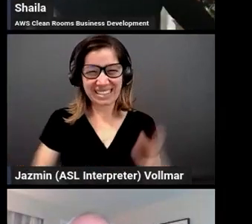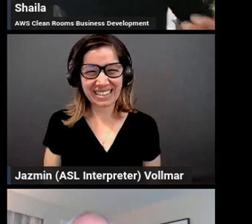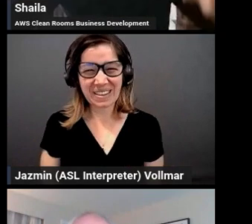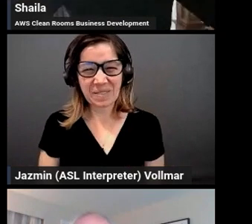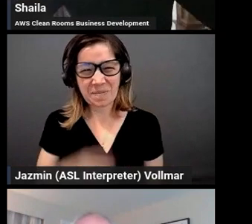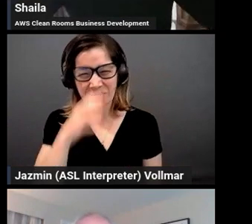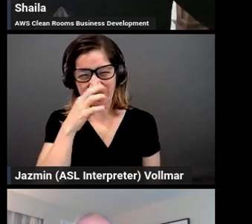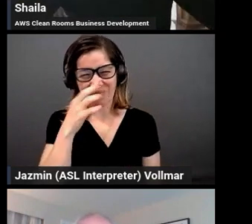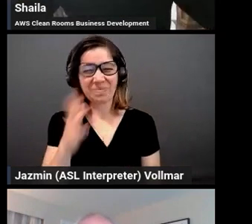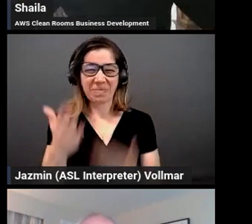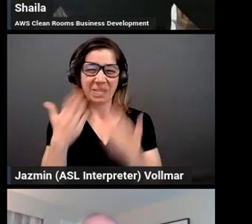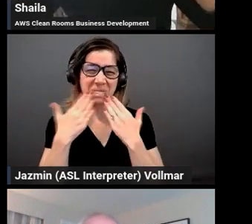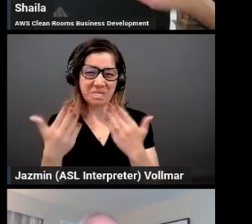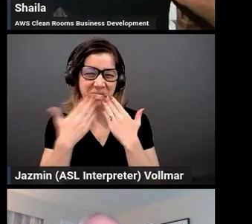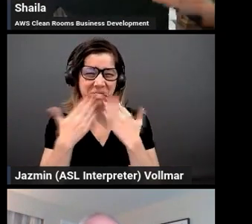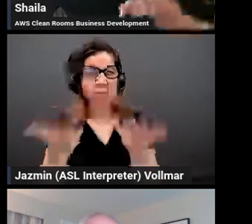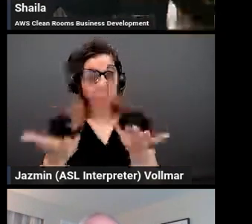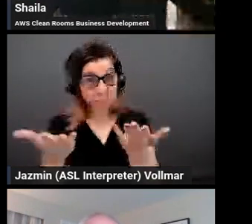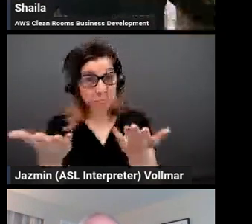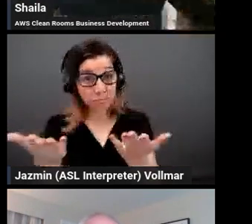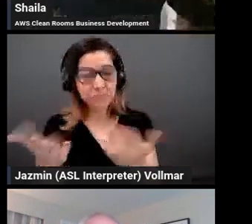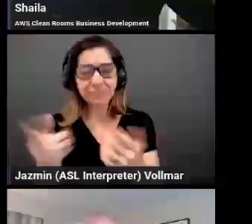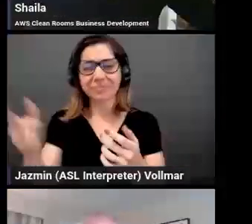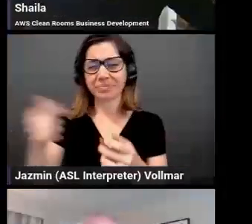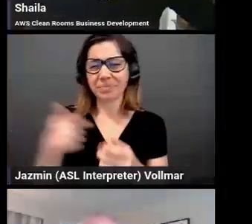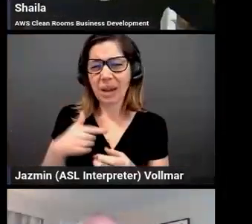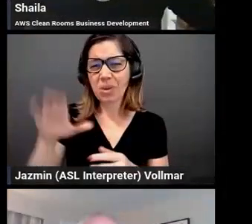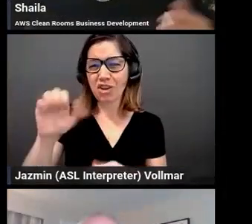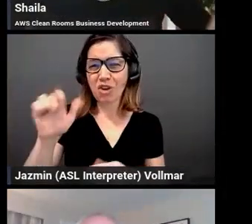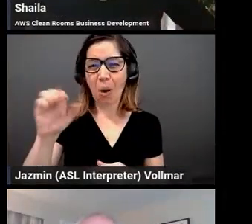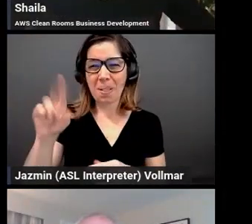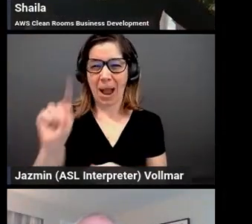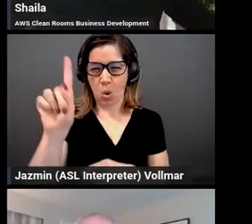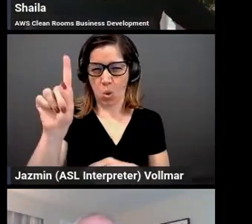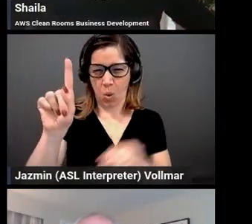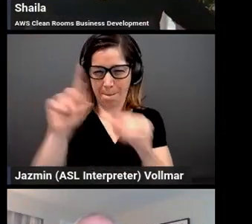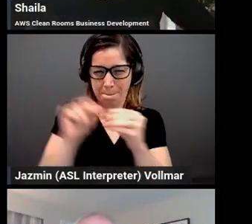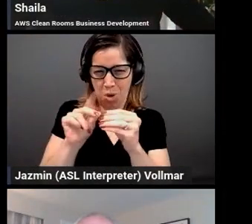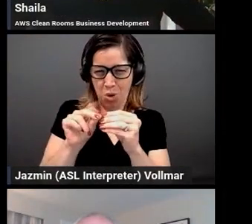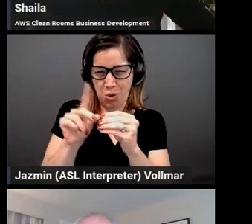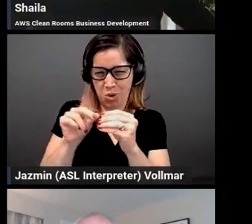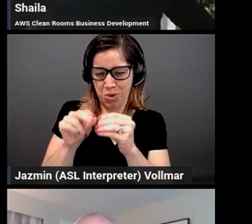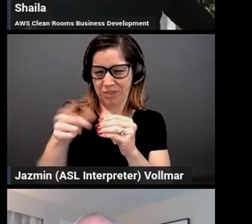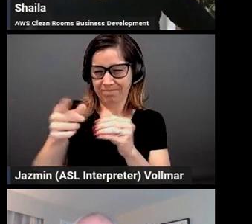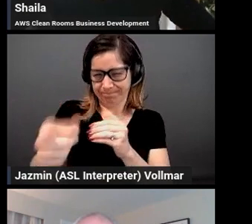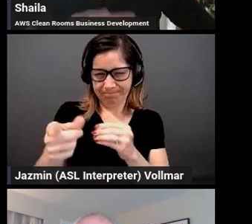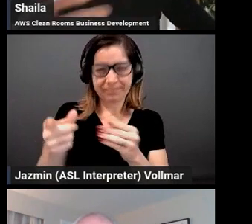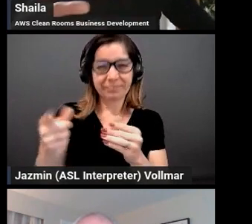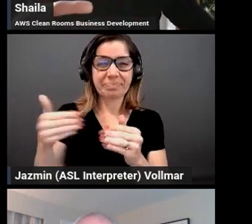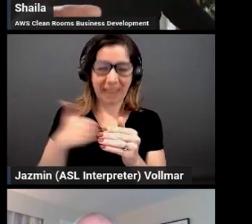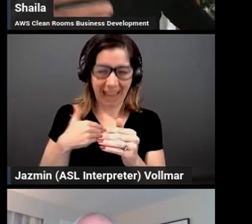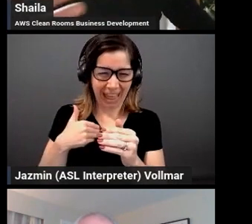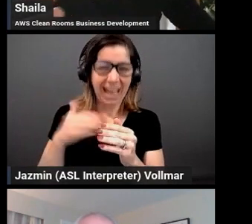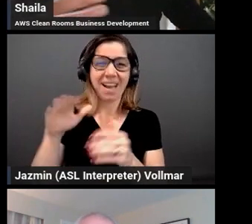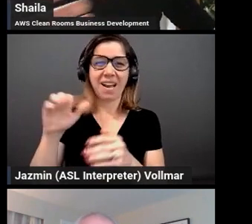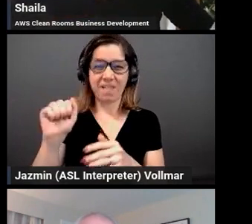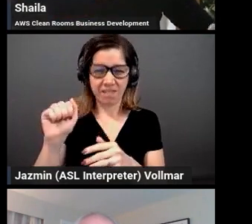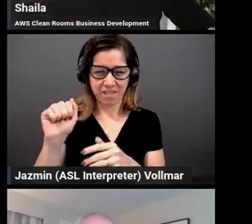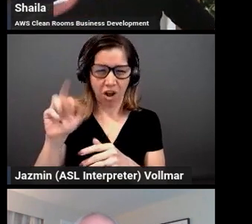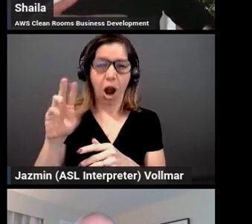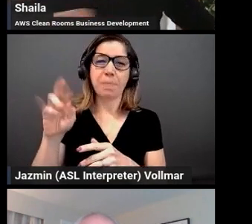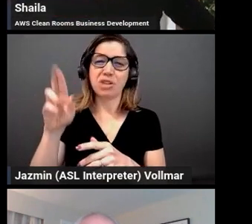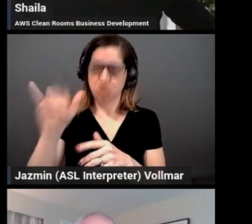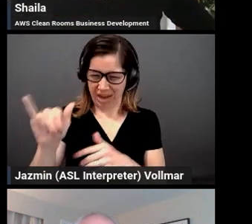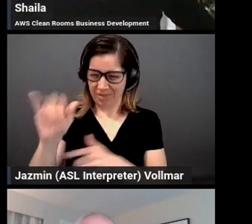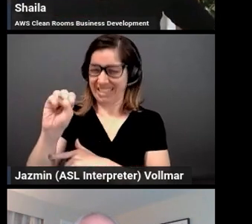Well, thank you both. Yeah, go ahead. Oh, I was just going to call out one more thing. I mean, there is a level of arbitrary SQL that is permitted in this